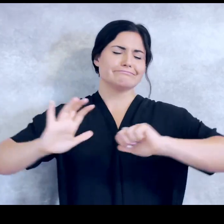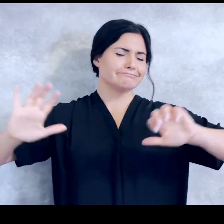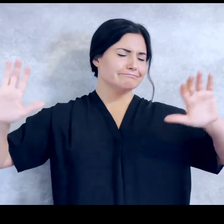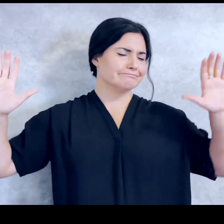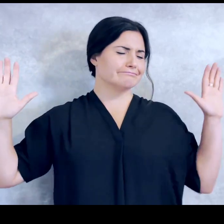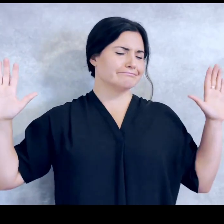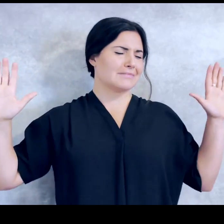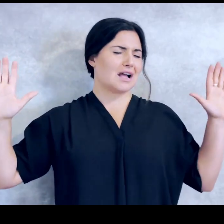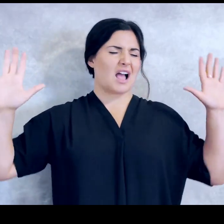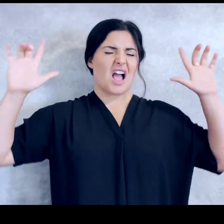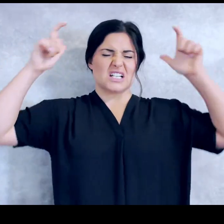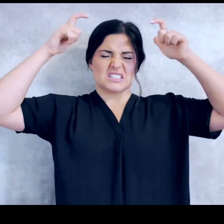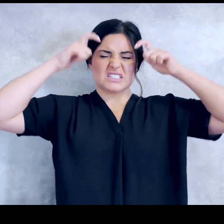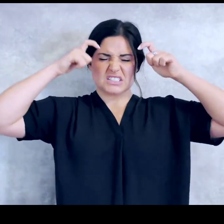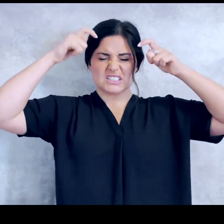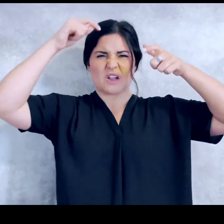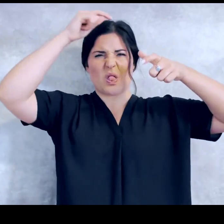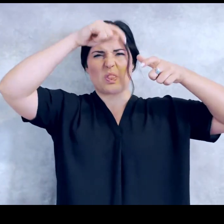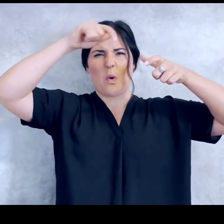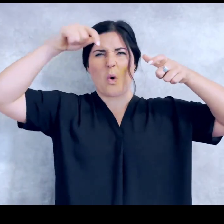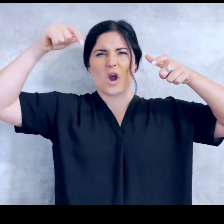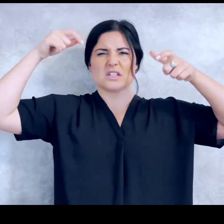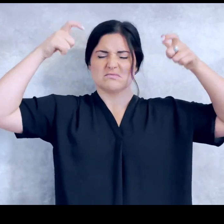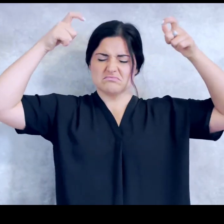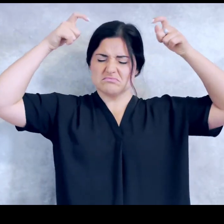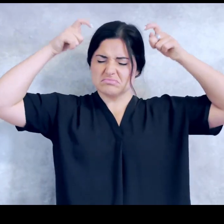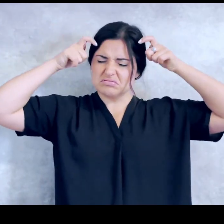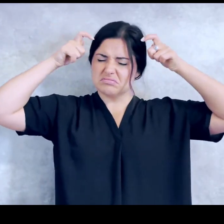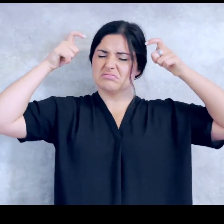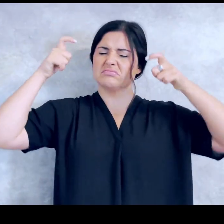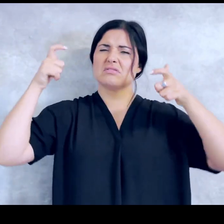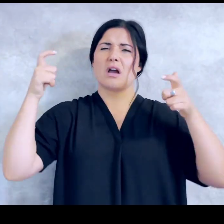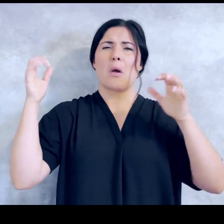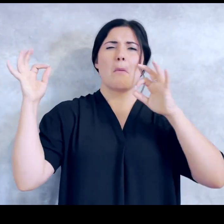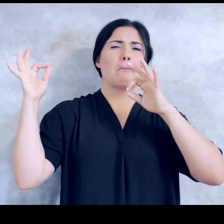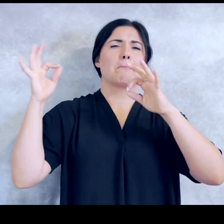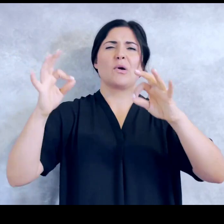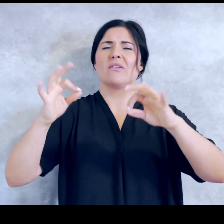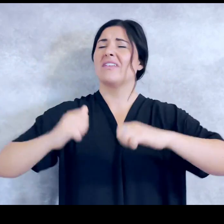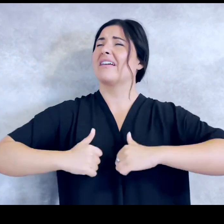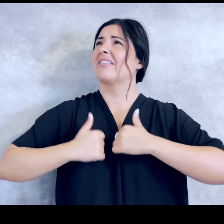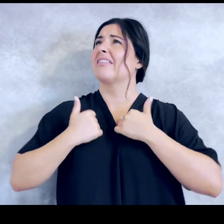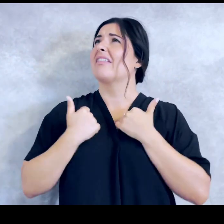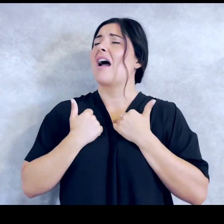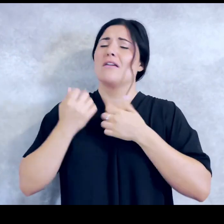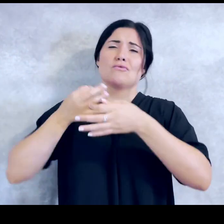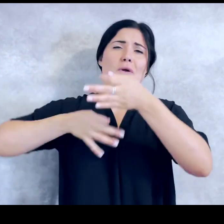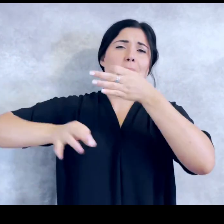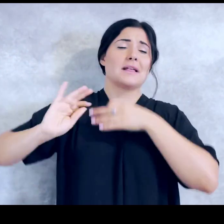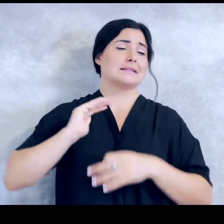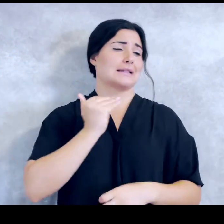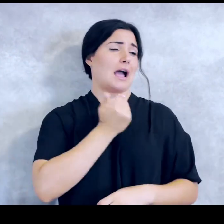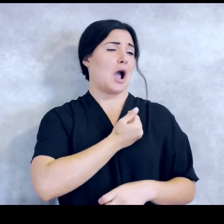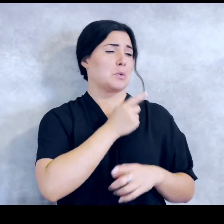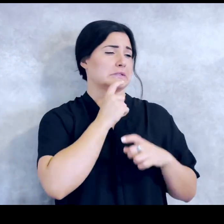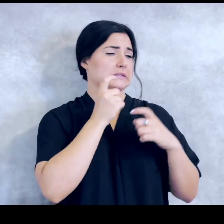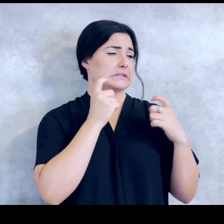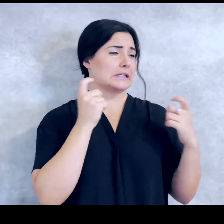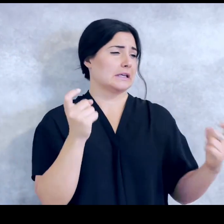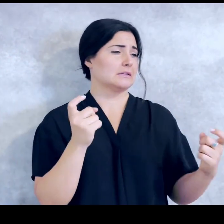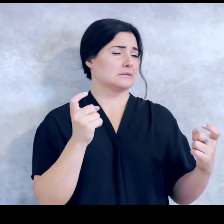and your head pressed with the crown of thorns and your perfect, blameless, sinless life that took our